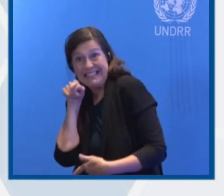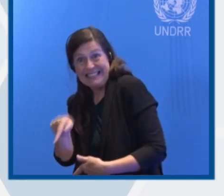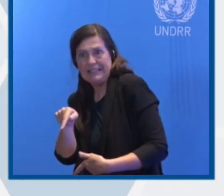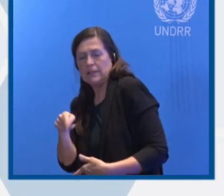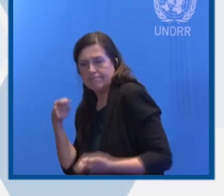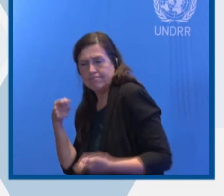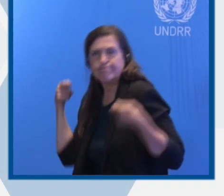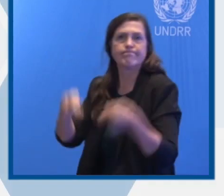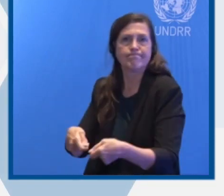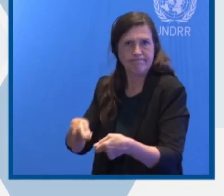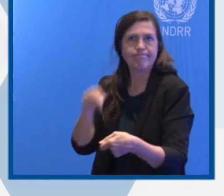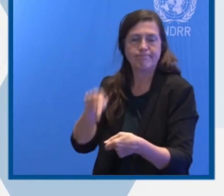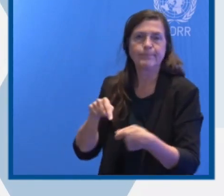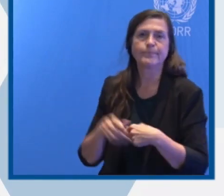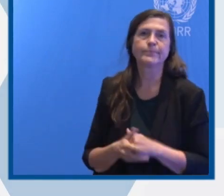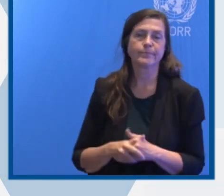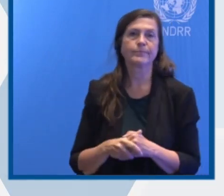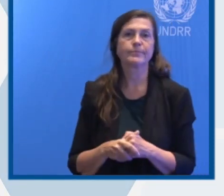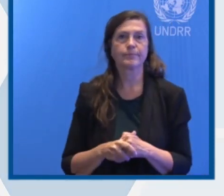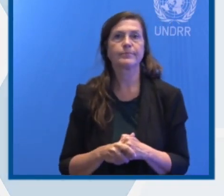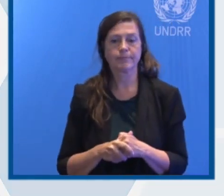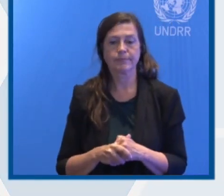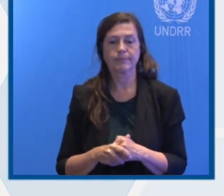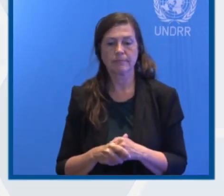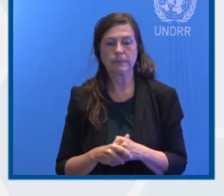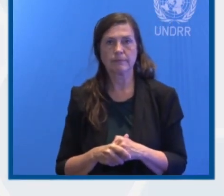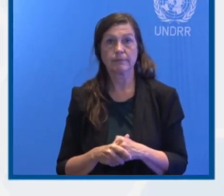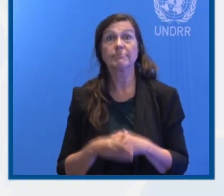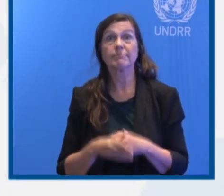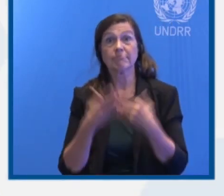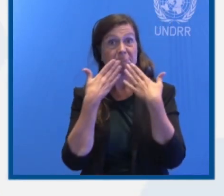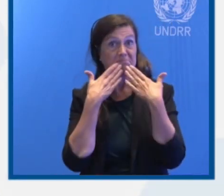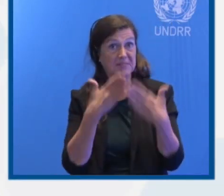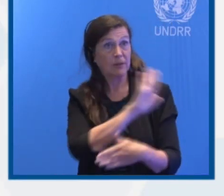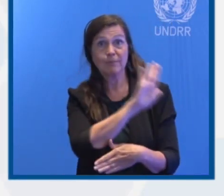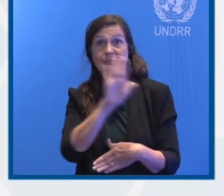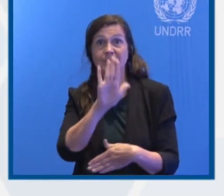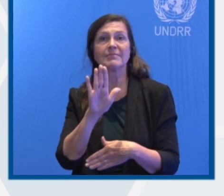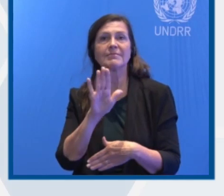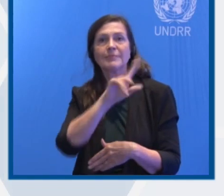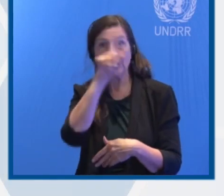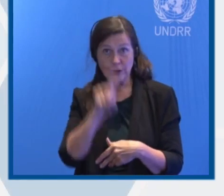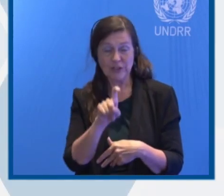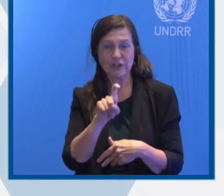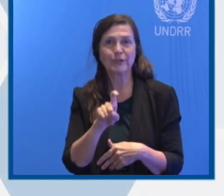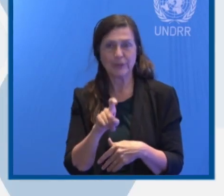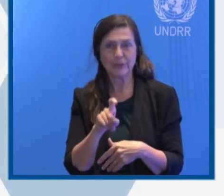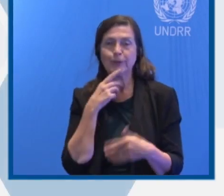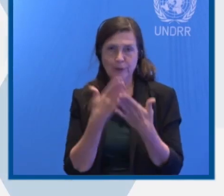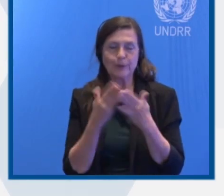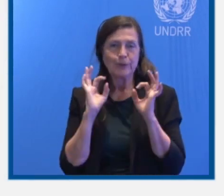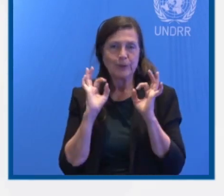I'll add one thought. Thanks for those questions. These are very difficult